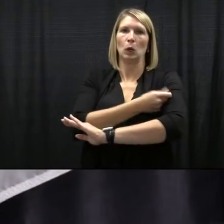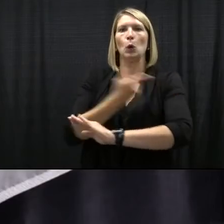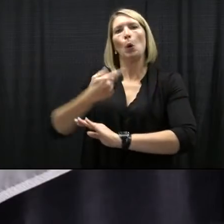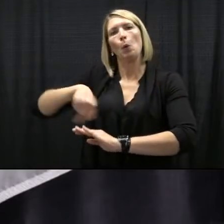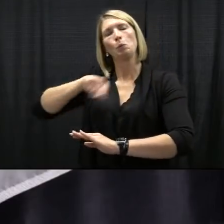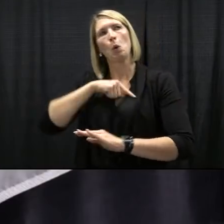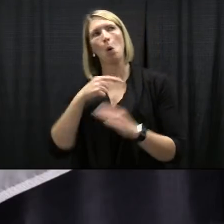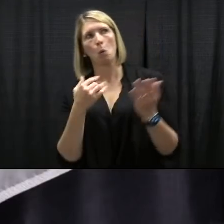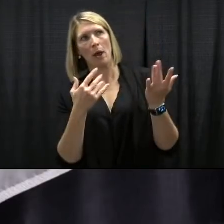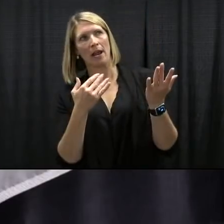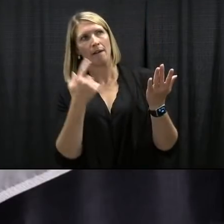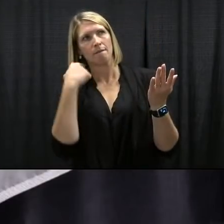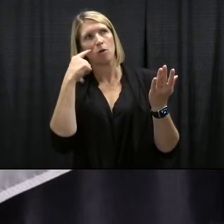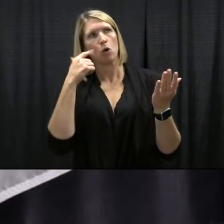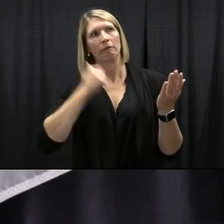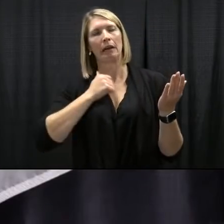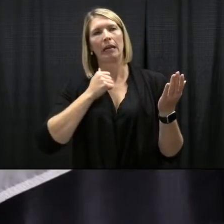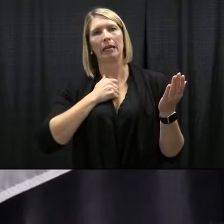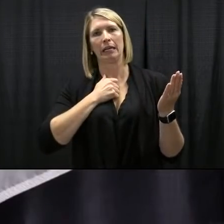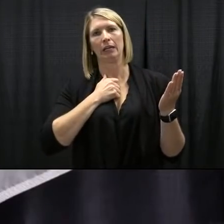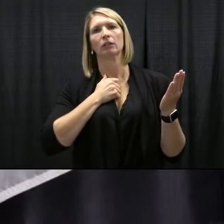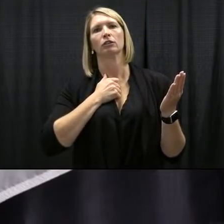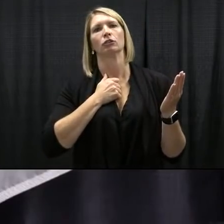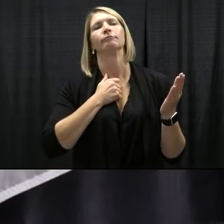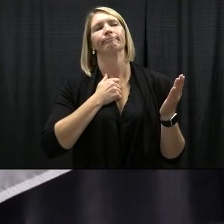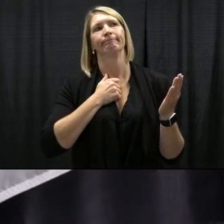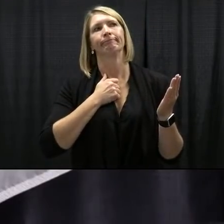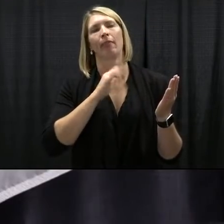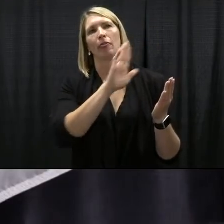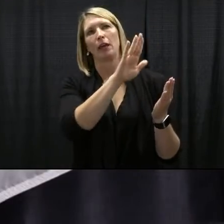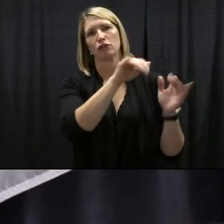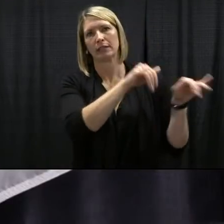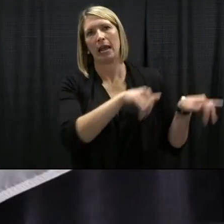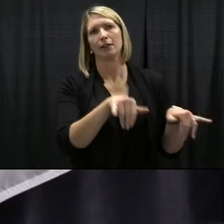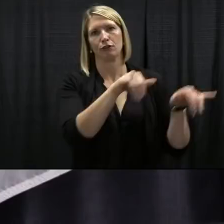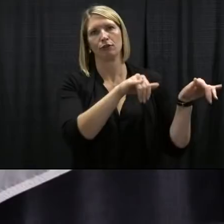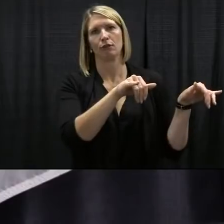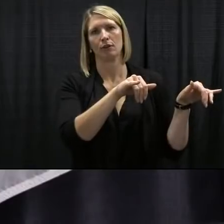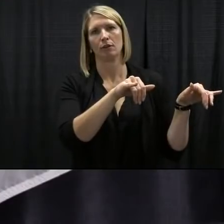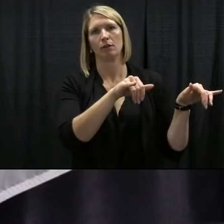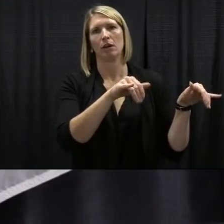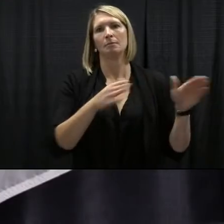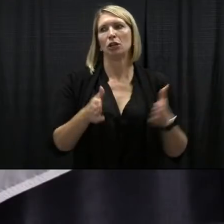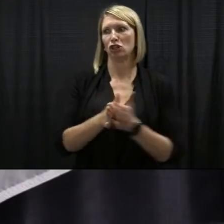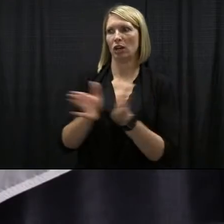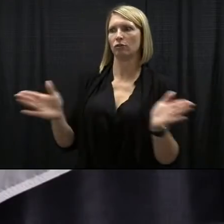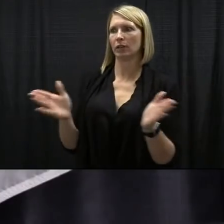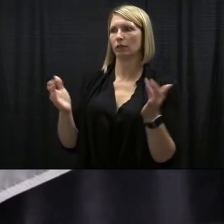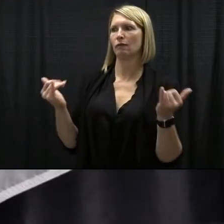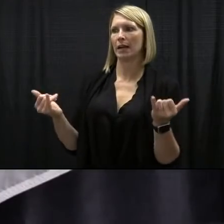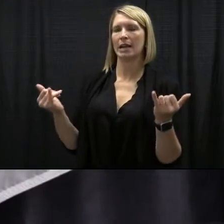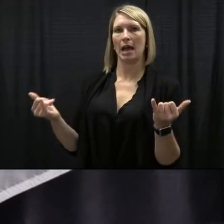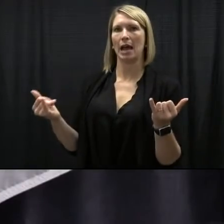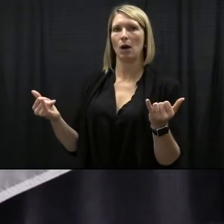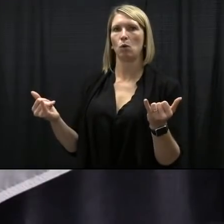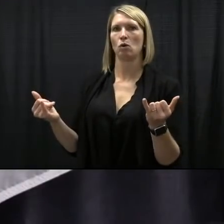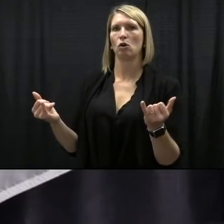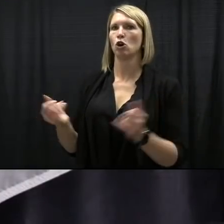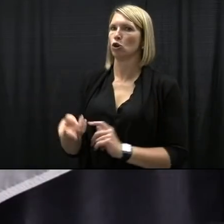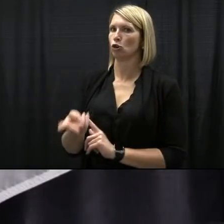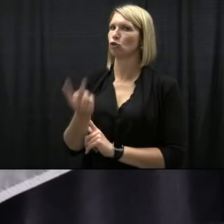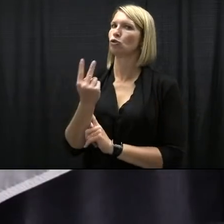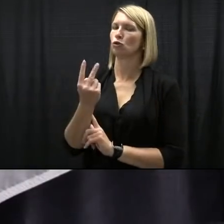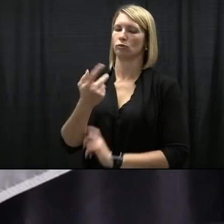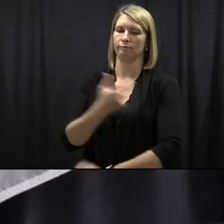are, certainly. But Doctor, in terms of vaccines overall and how it interplays with the